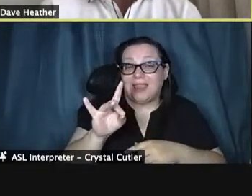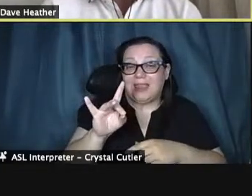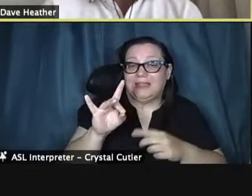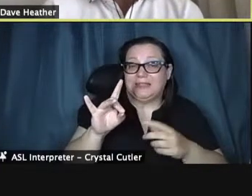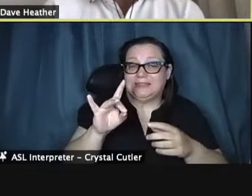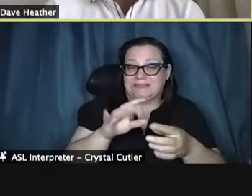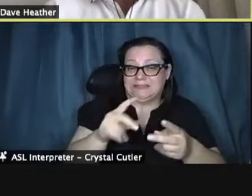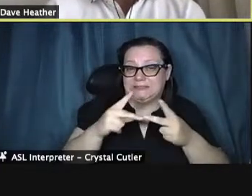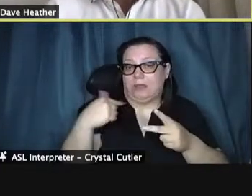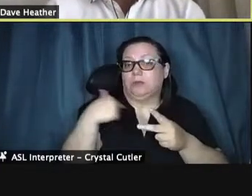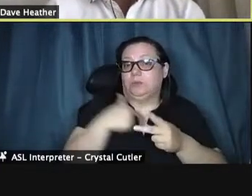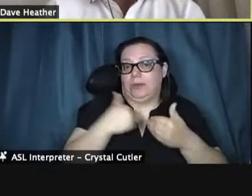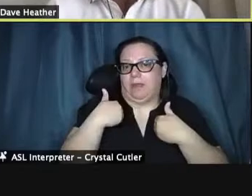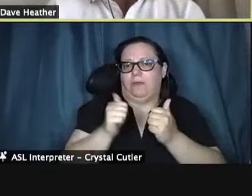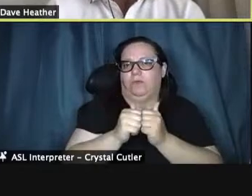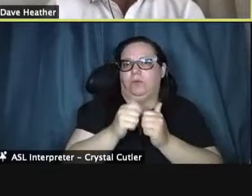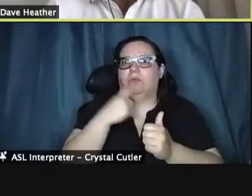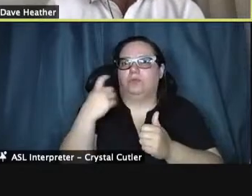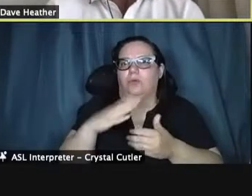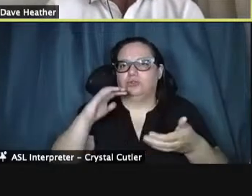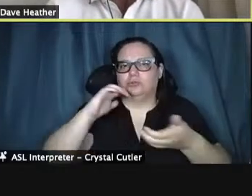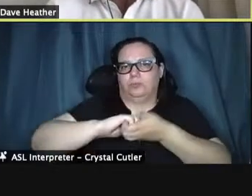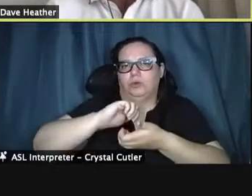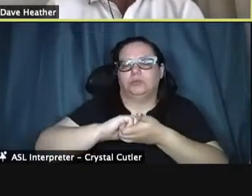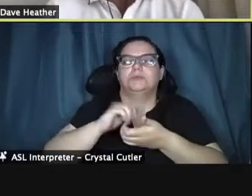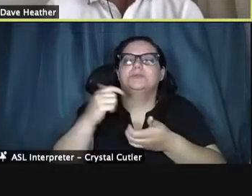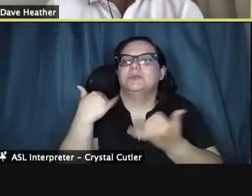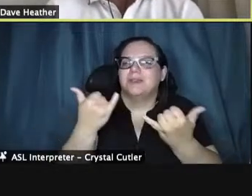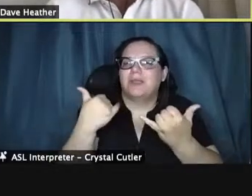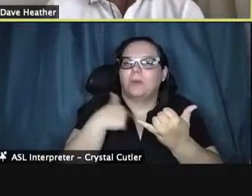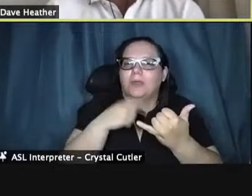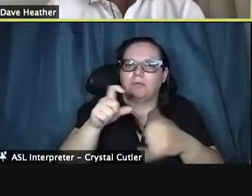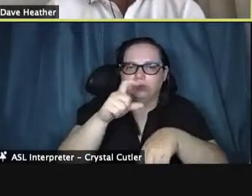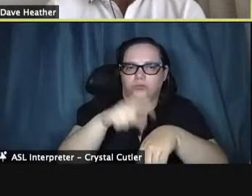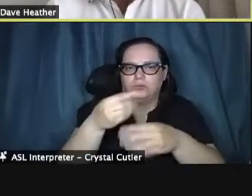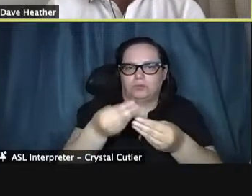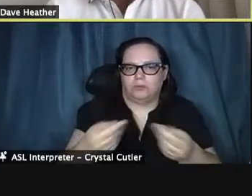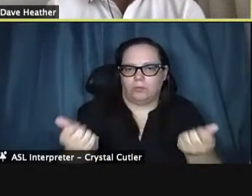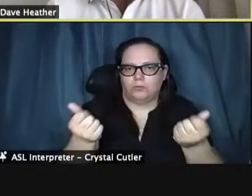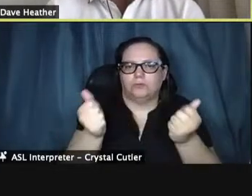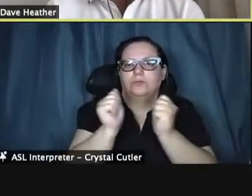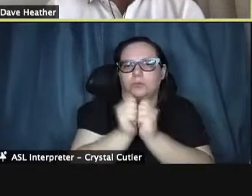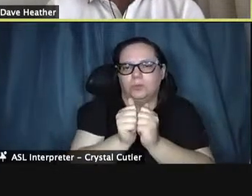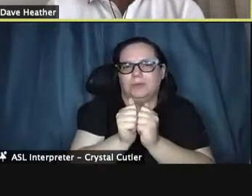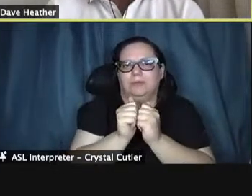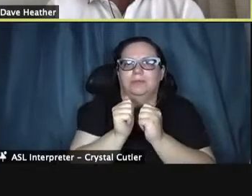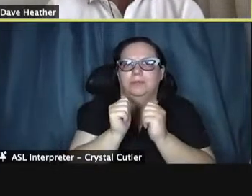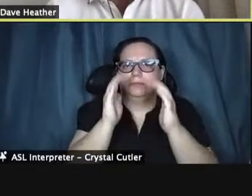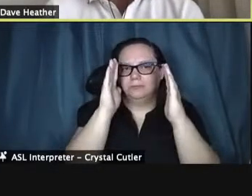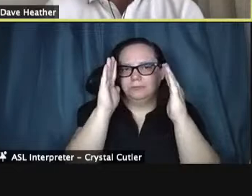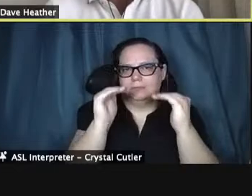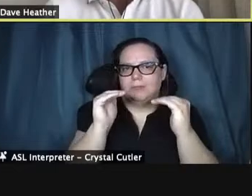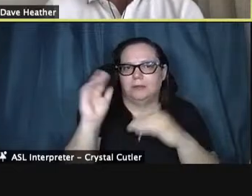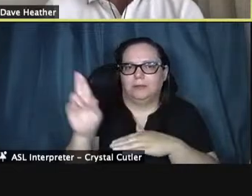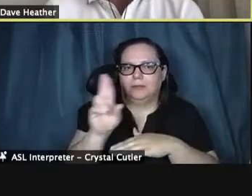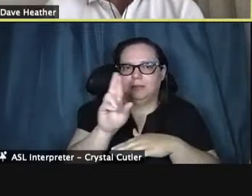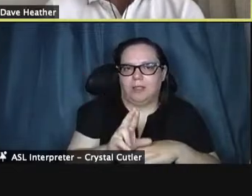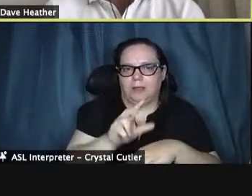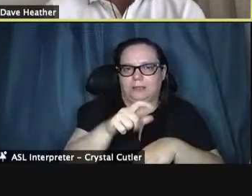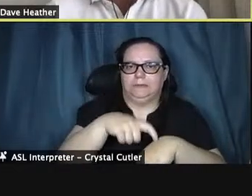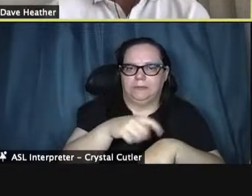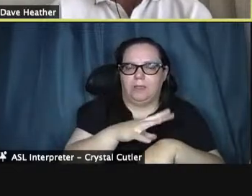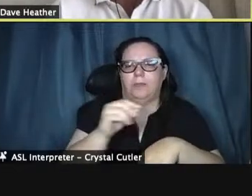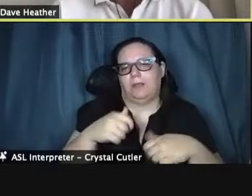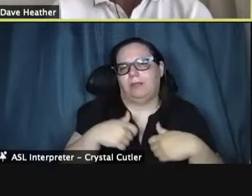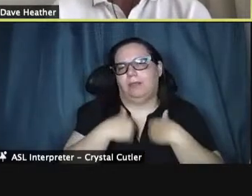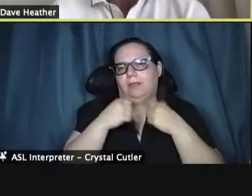need to do now is try to time resolve these with the expected landing time and the lifetime, let's